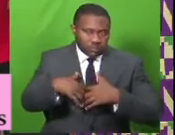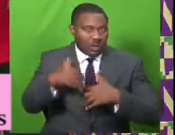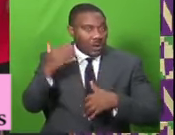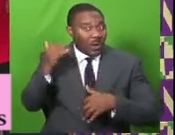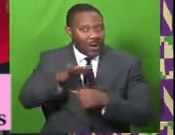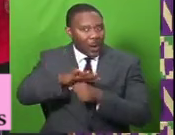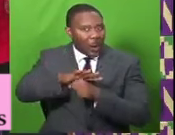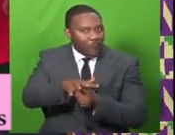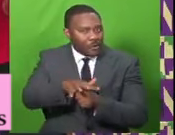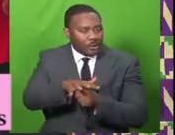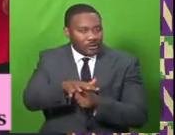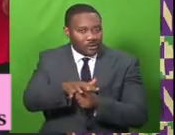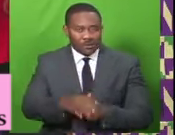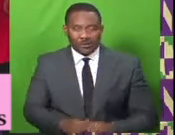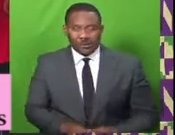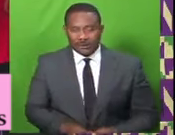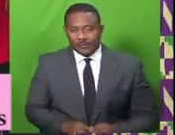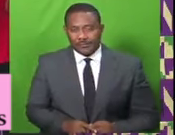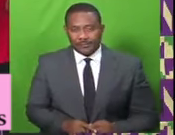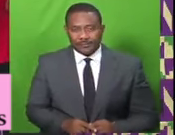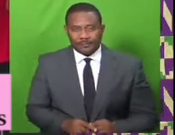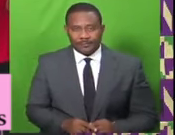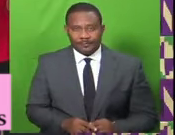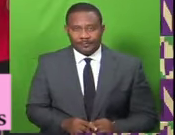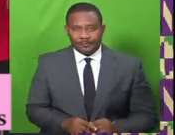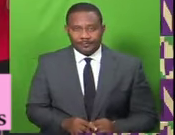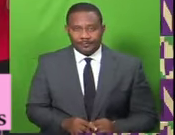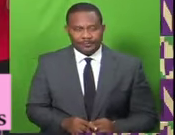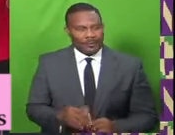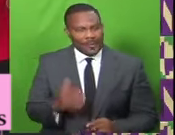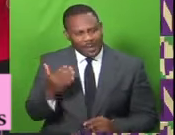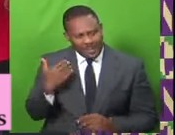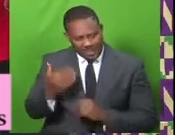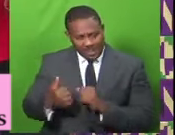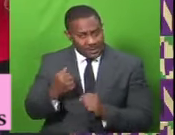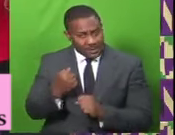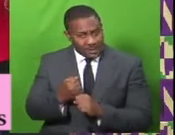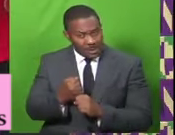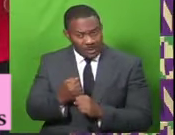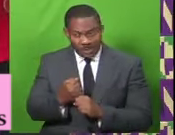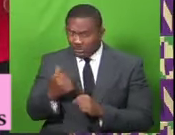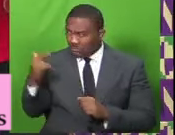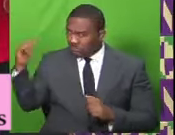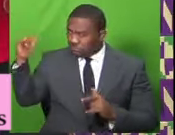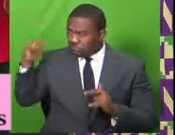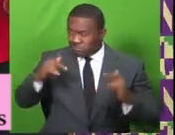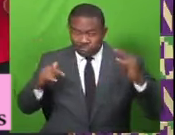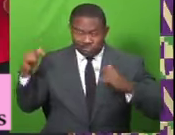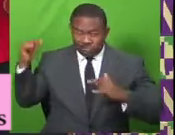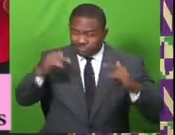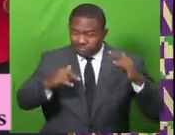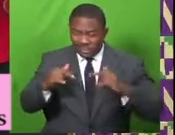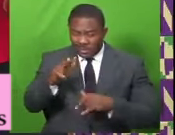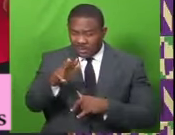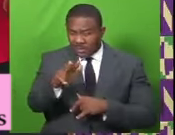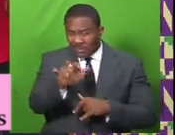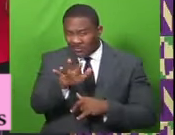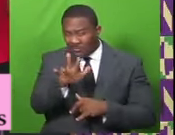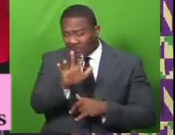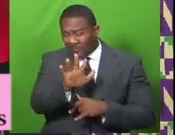industry. International arrivals nearly trebled last year from a low of